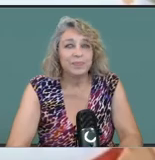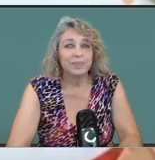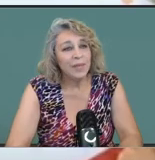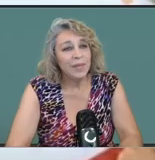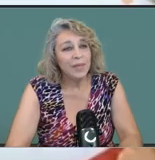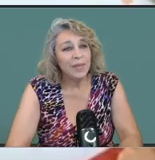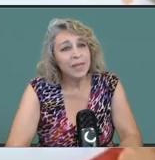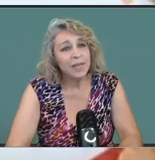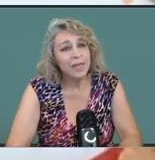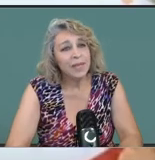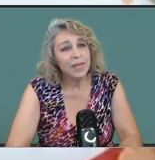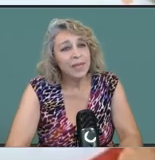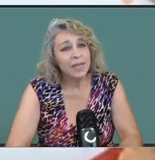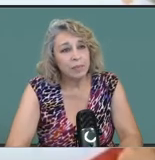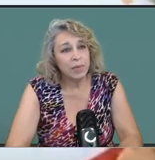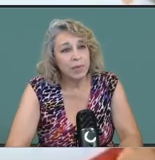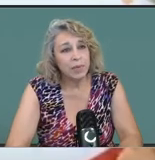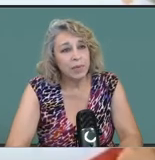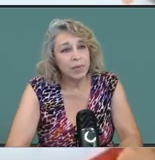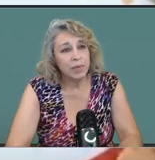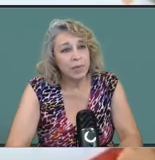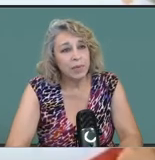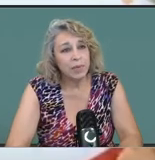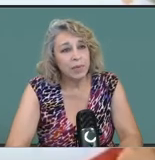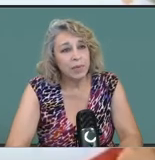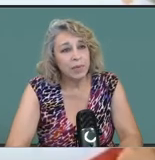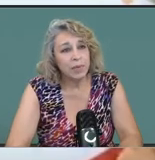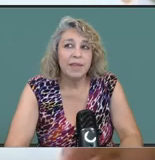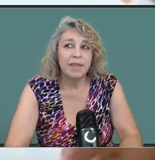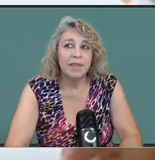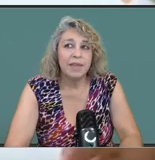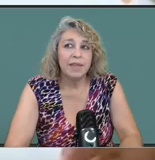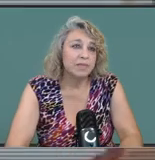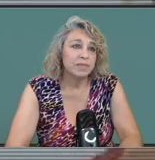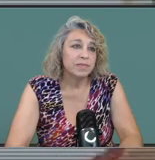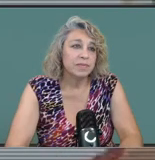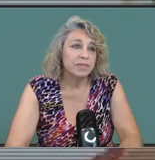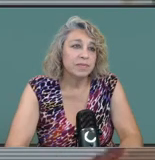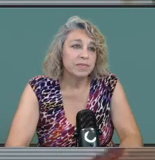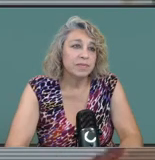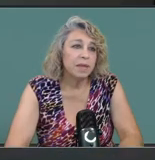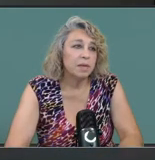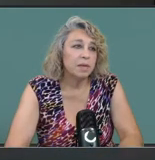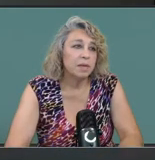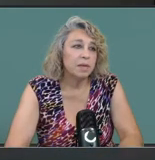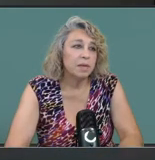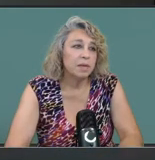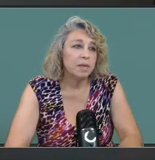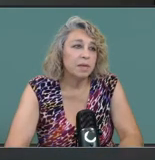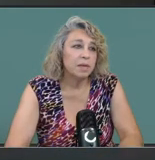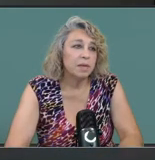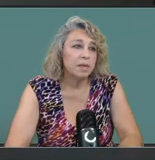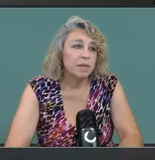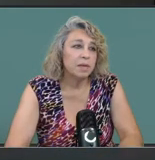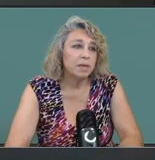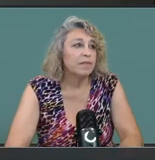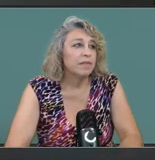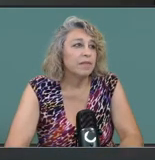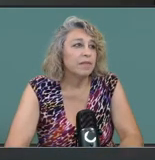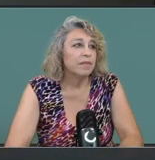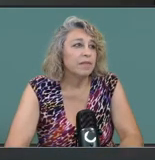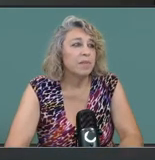sub yet it's a person that it's unusual and then for me counsel I'm